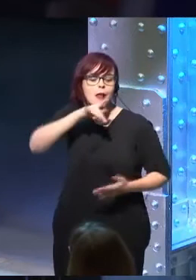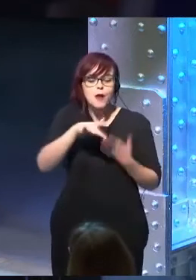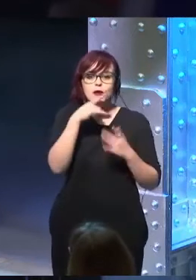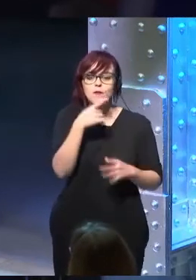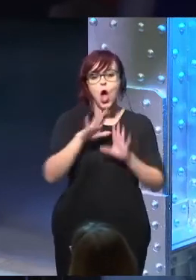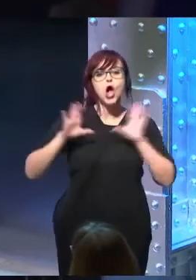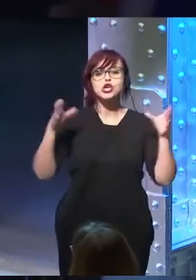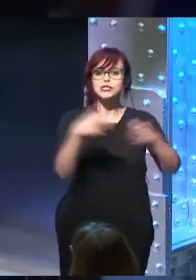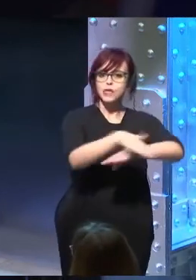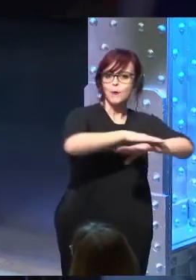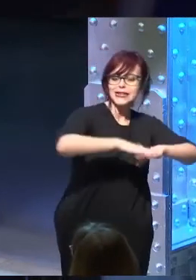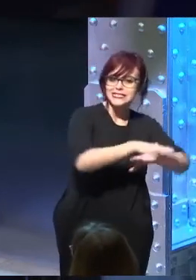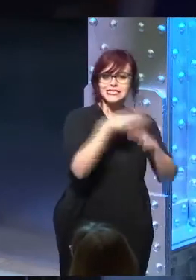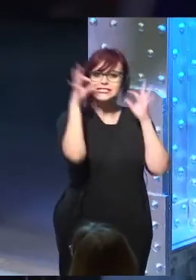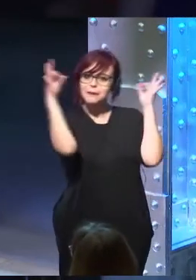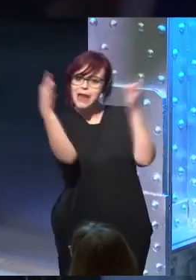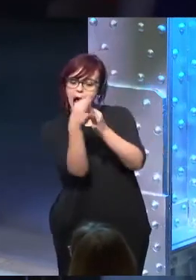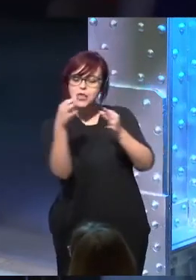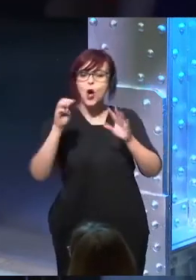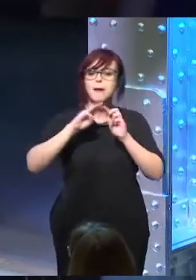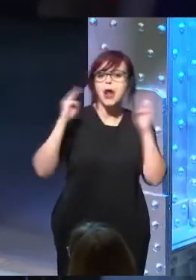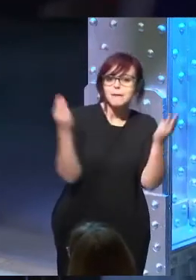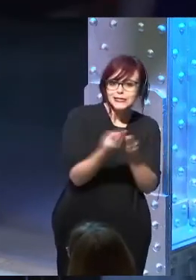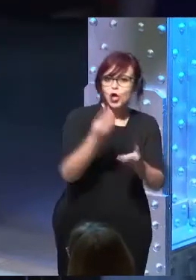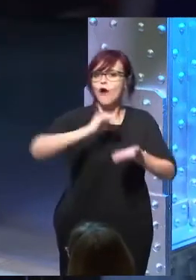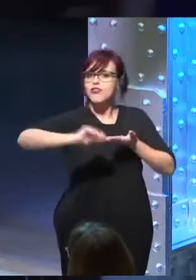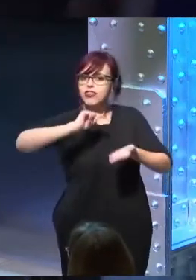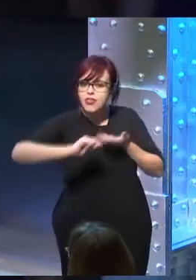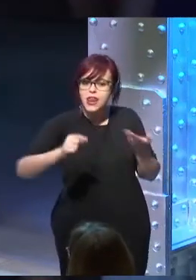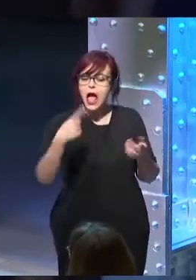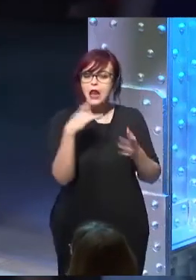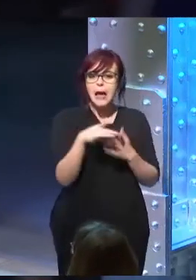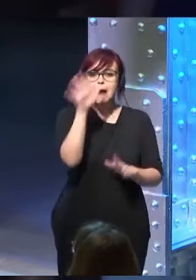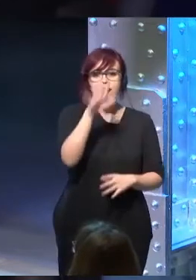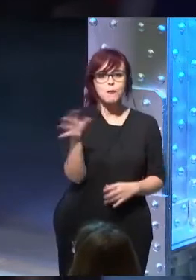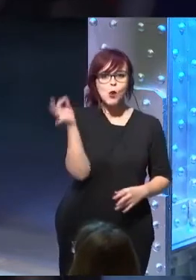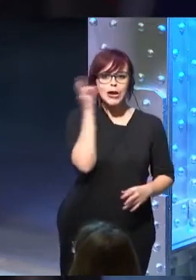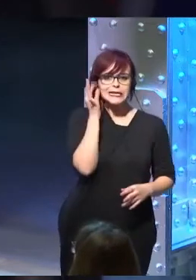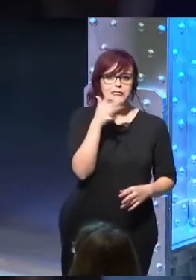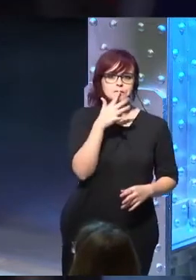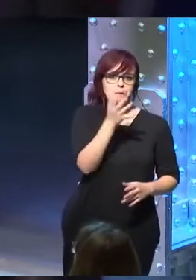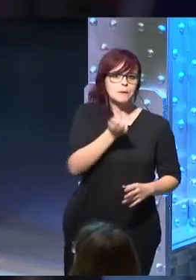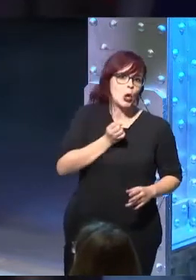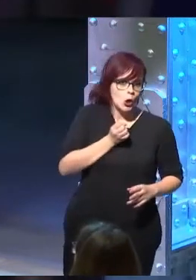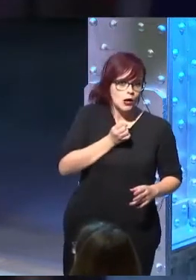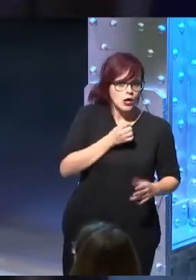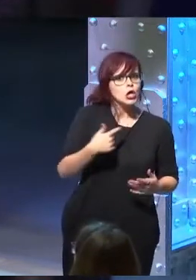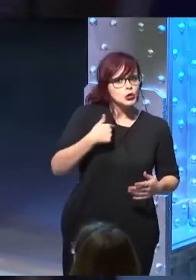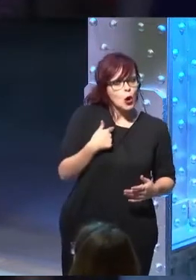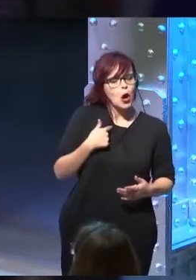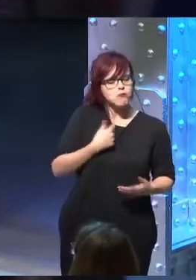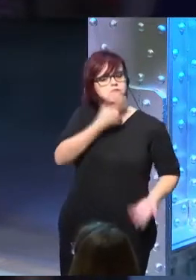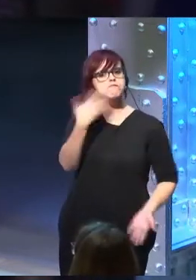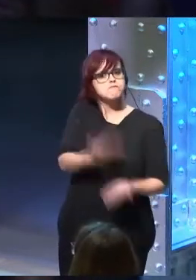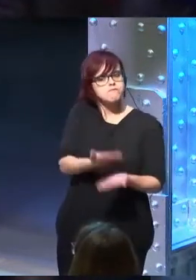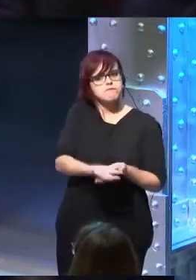Parliament. I've spent hours of my life discussing with my female friends how I got my point heard, how